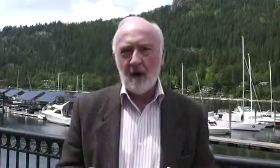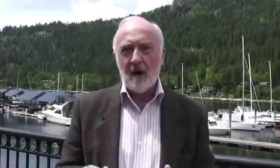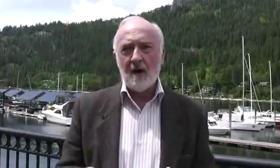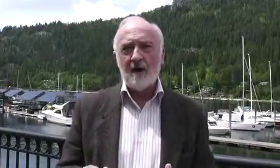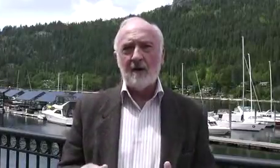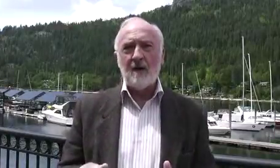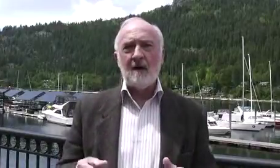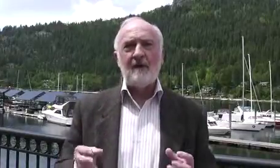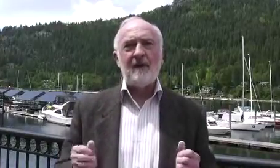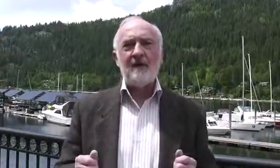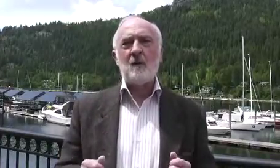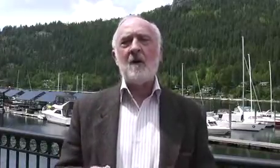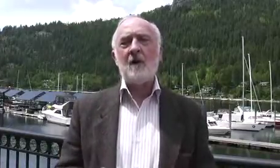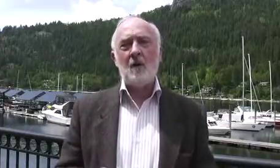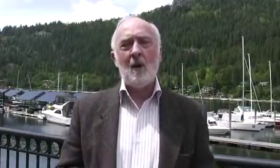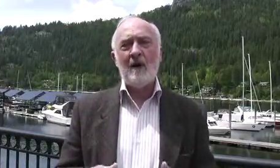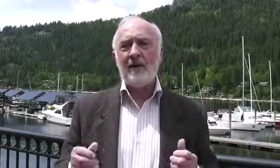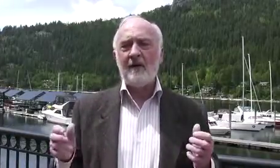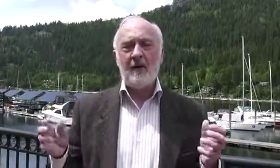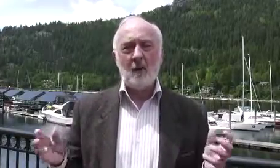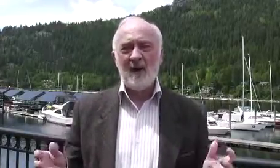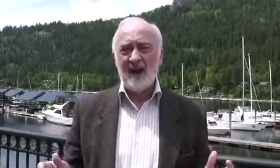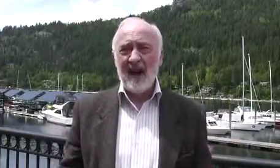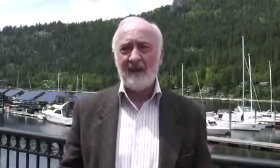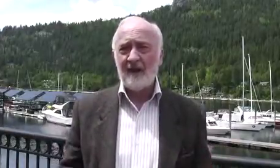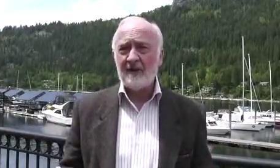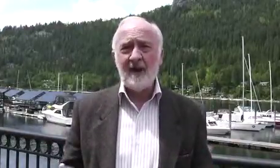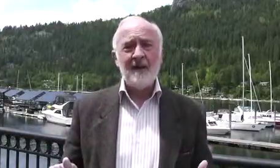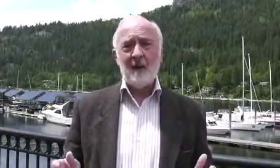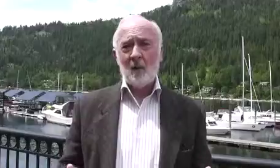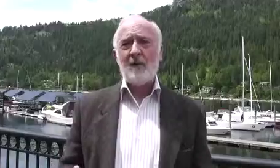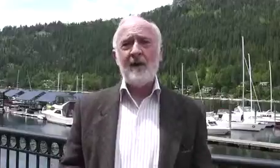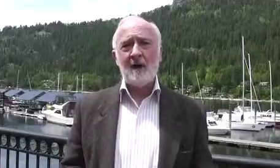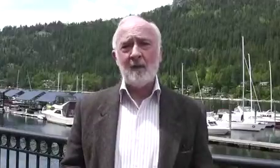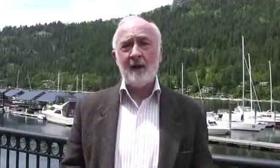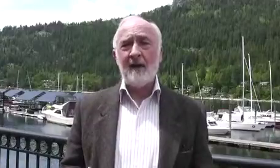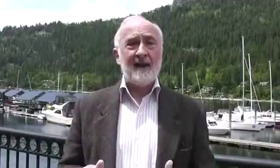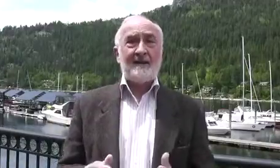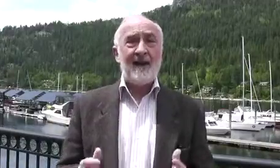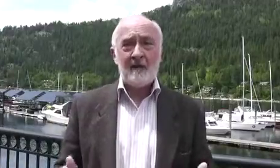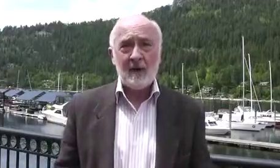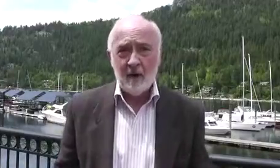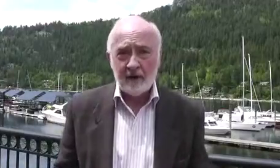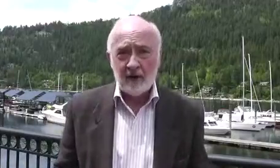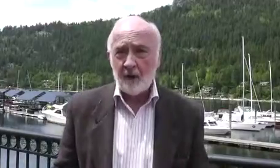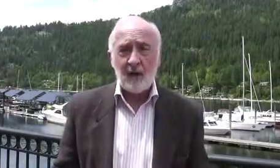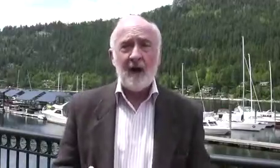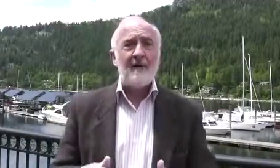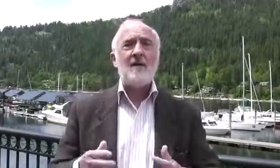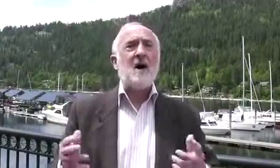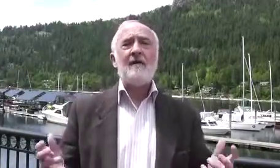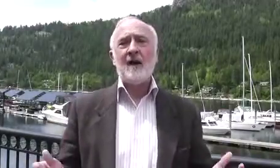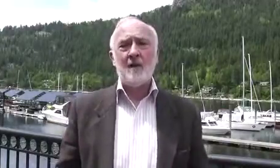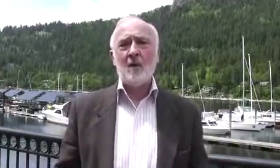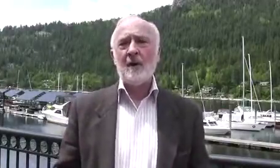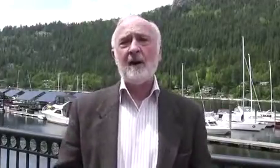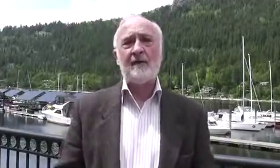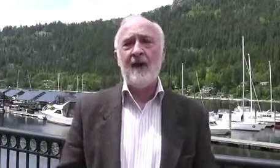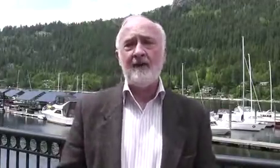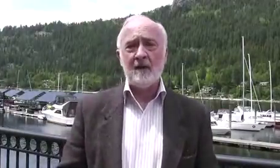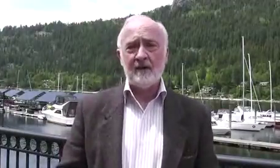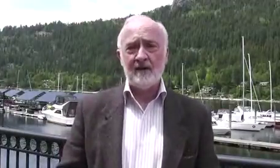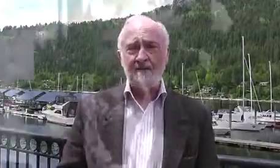now on the internet, things that we can acquire, things that we can access that weren't available then. And it's getting better all the time. We're going to have an awful lot more in